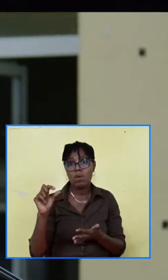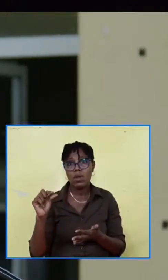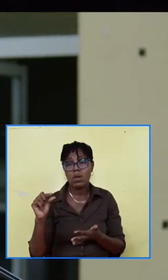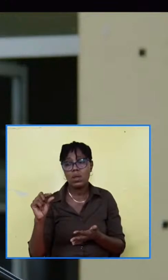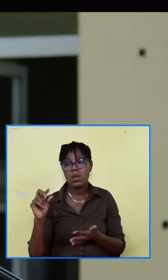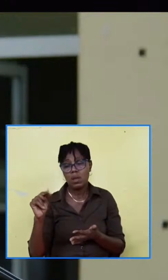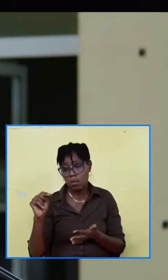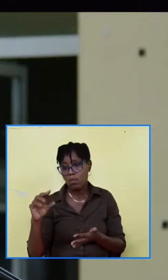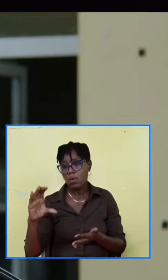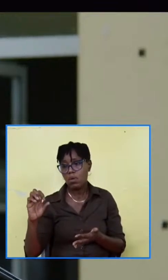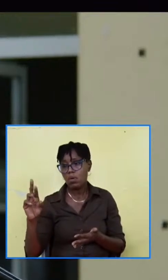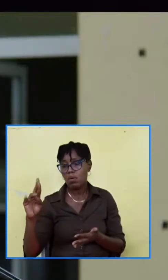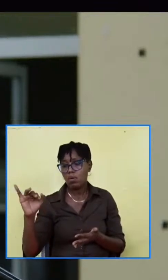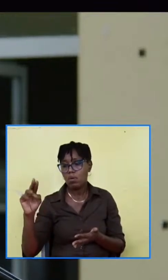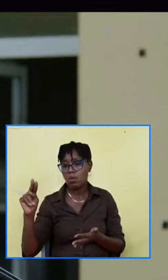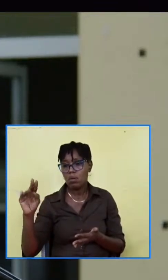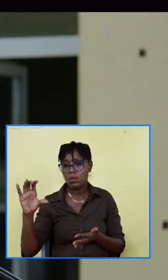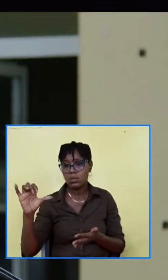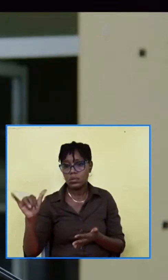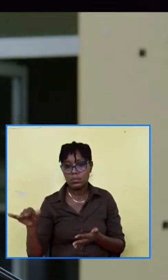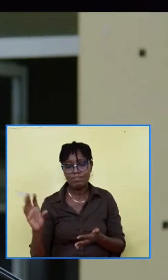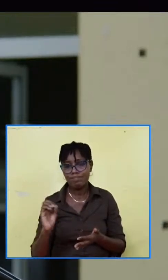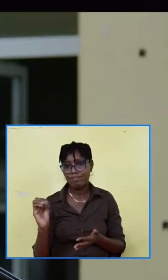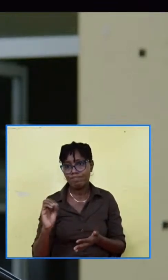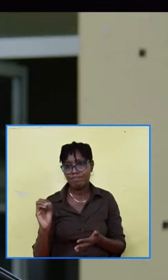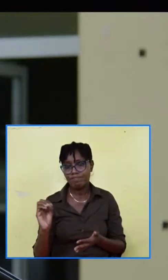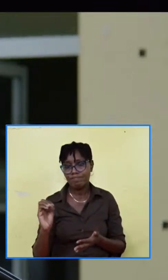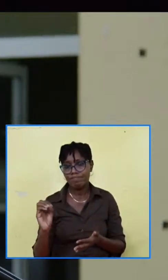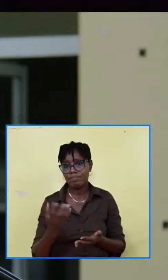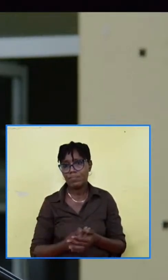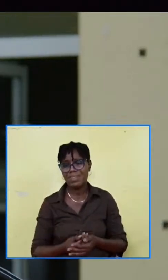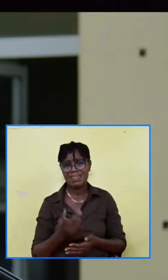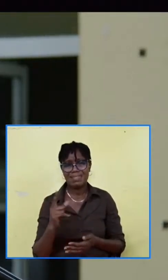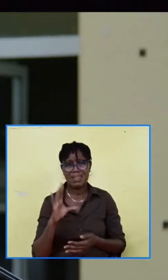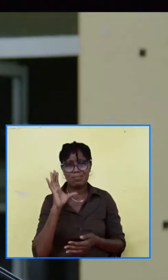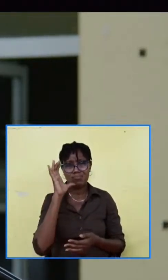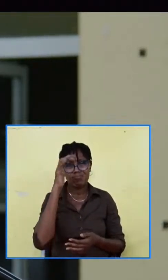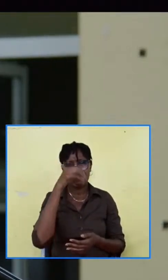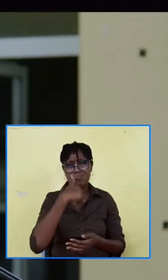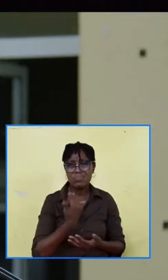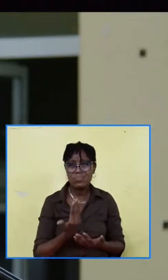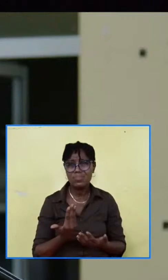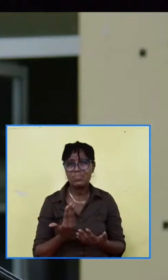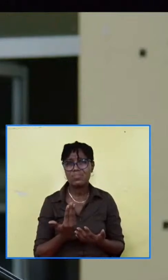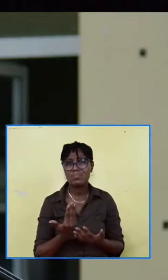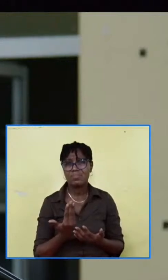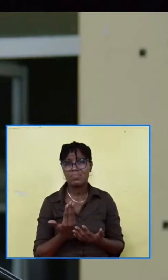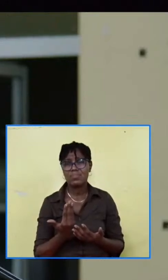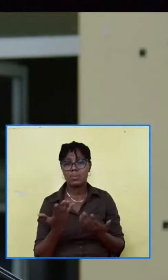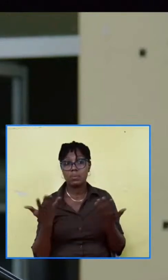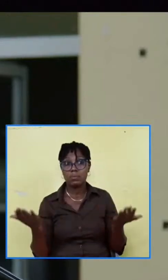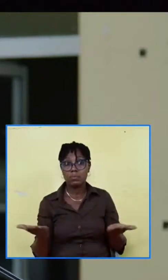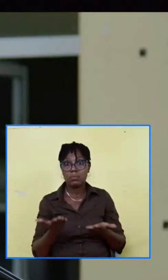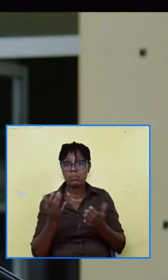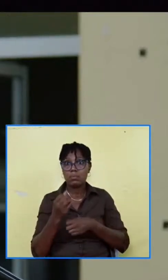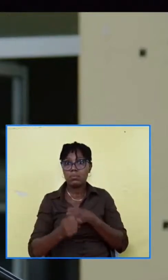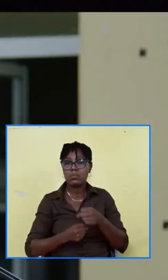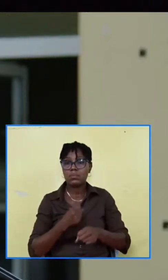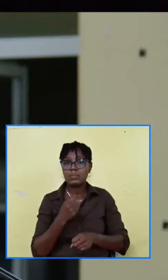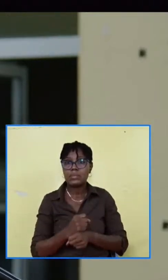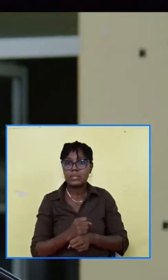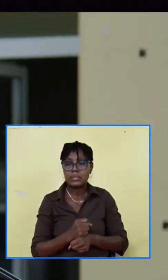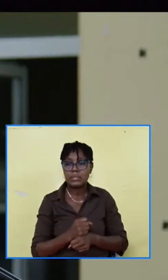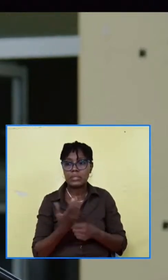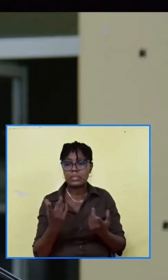especially in a day of where in the last few years, especially this year, we're now hearing, well, we need to go the whole